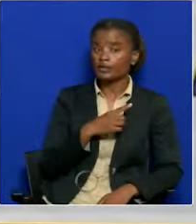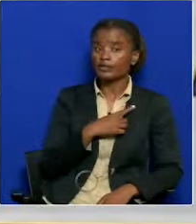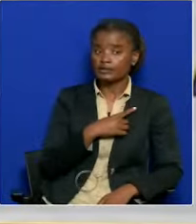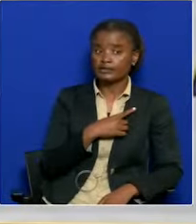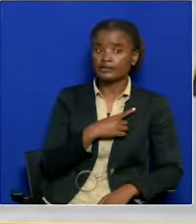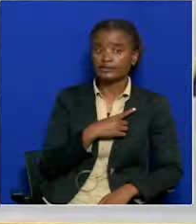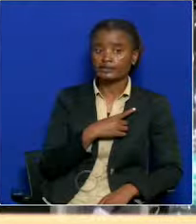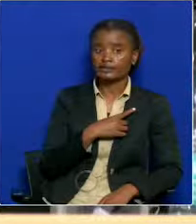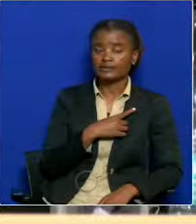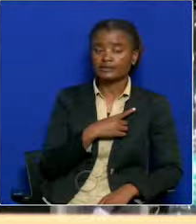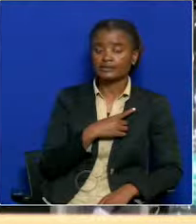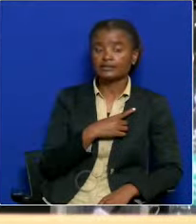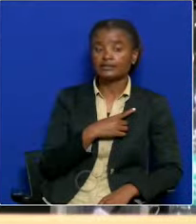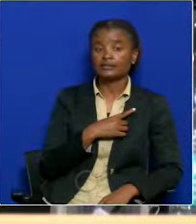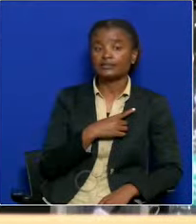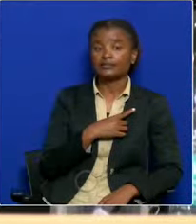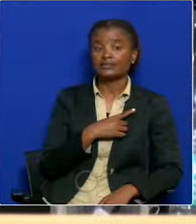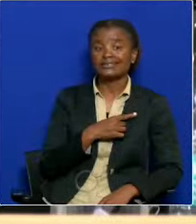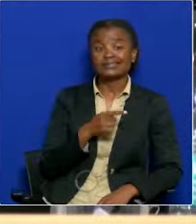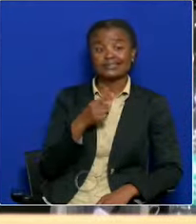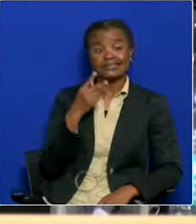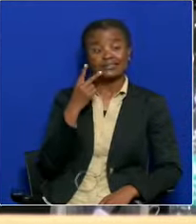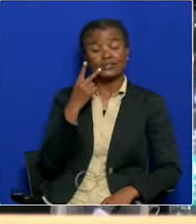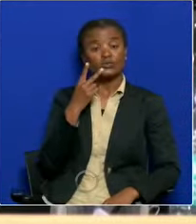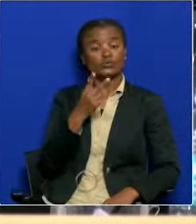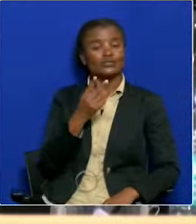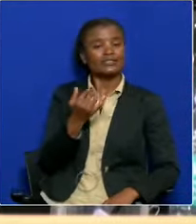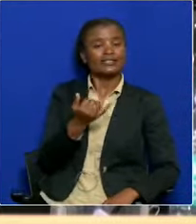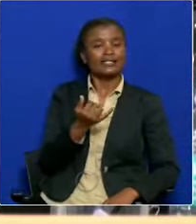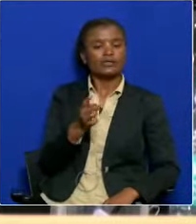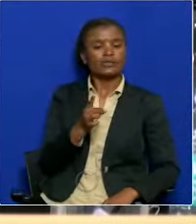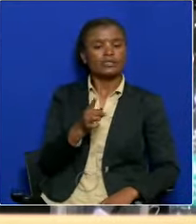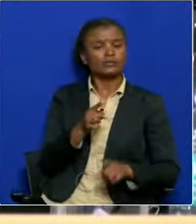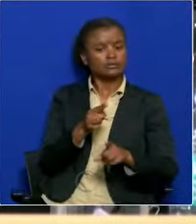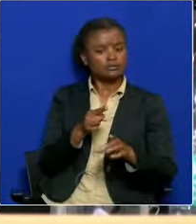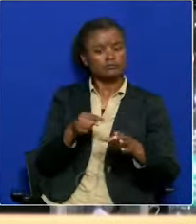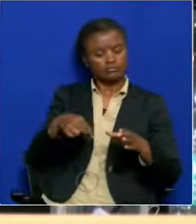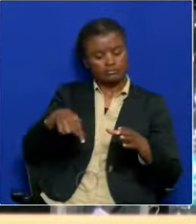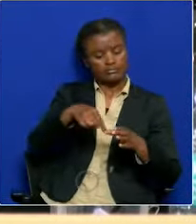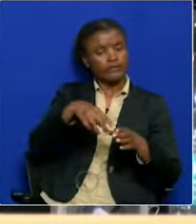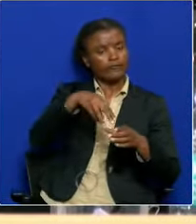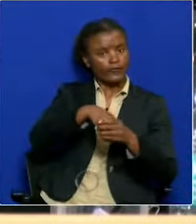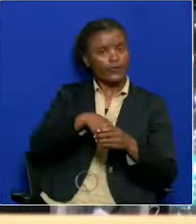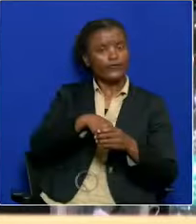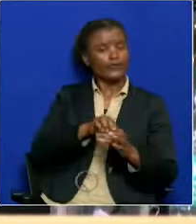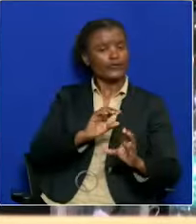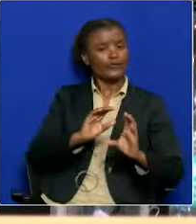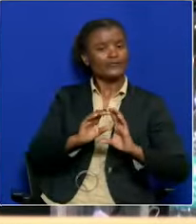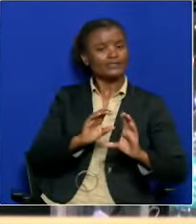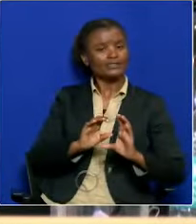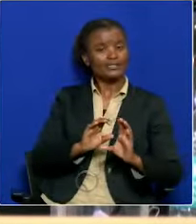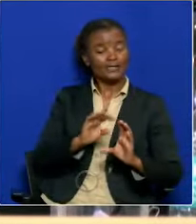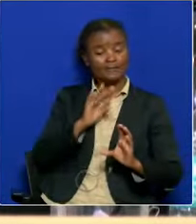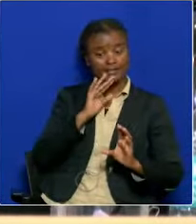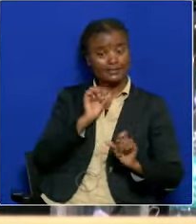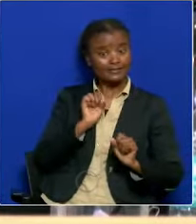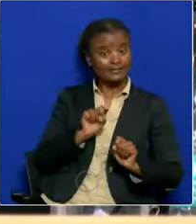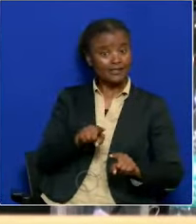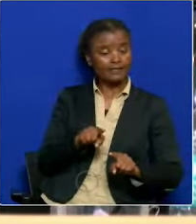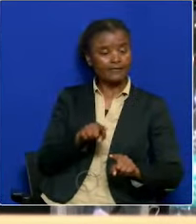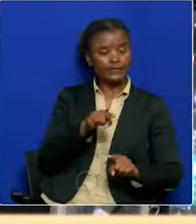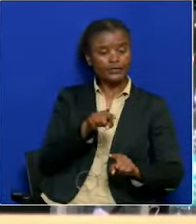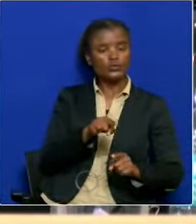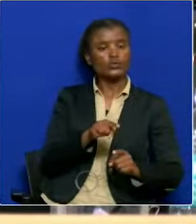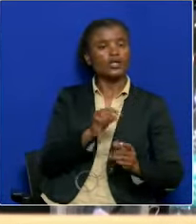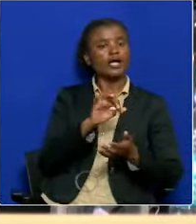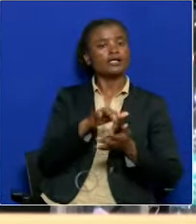this looks like you are playing into those conversations when you yourself also share those articles on that tone.